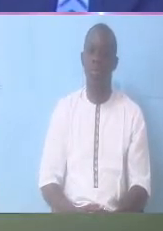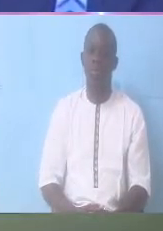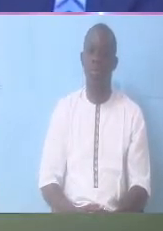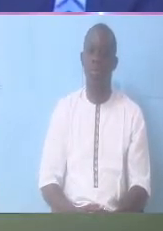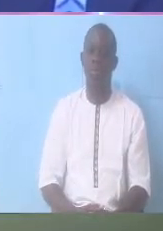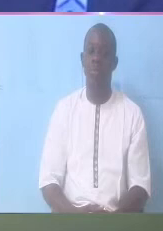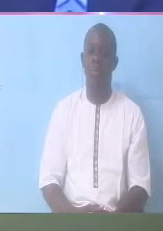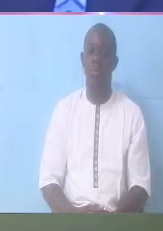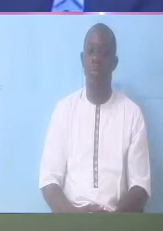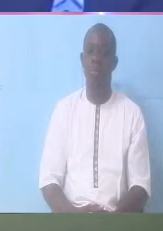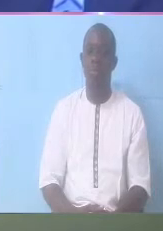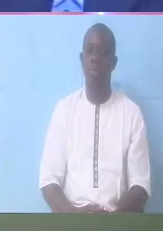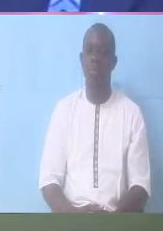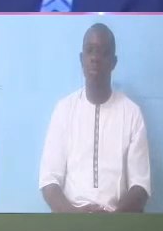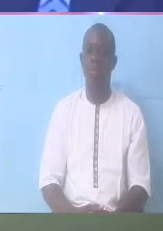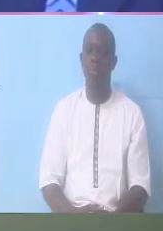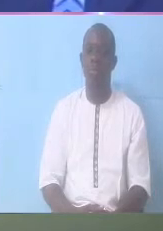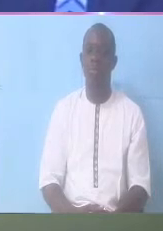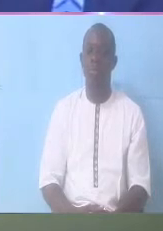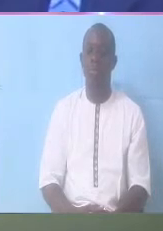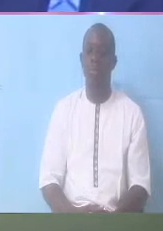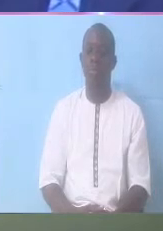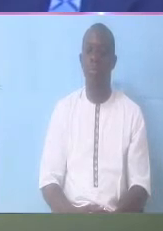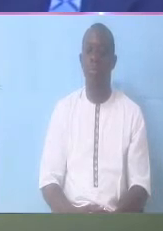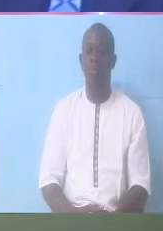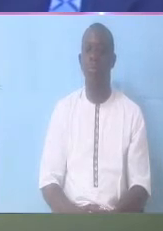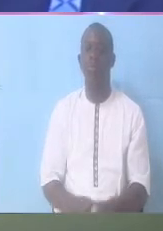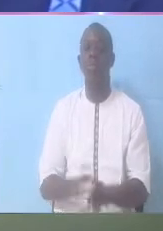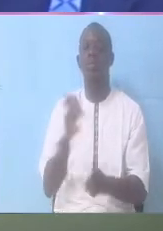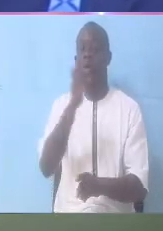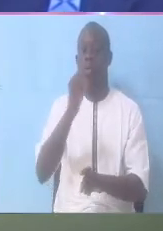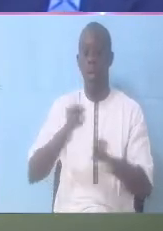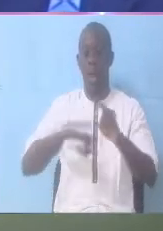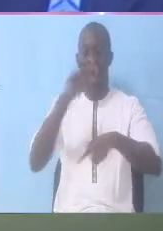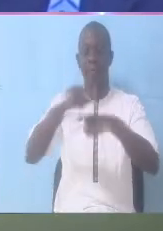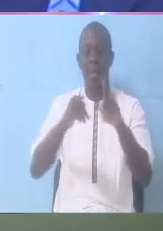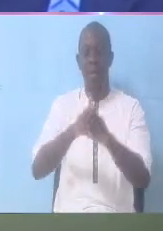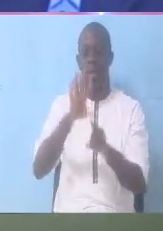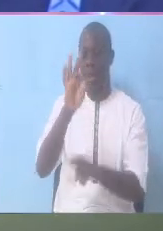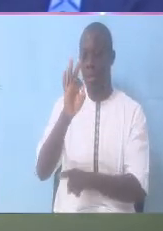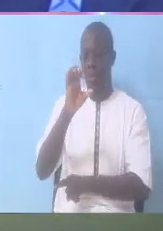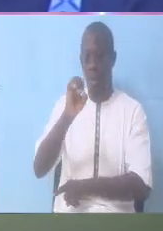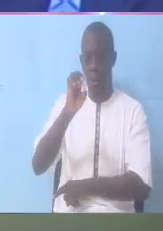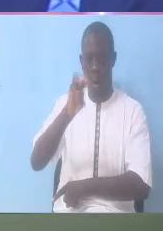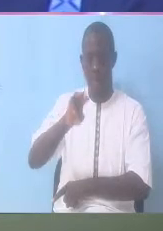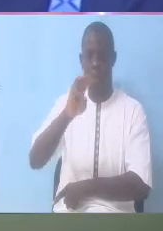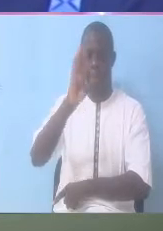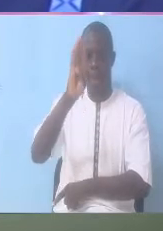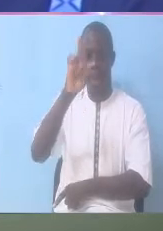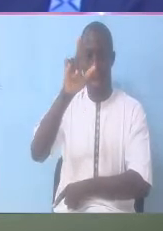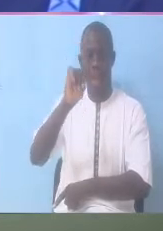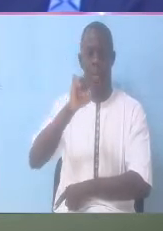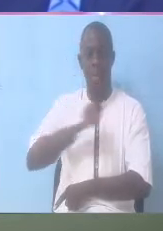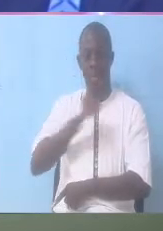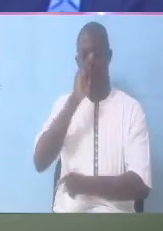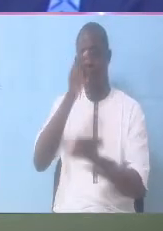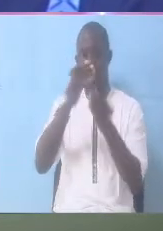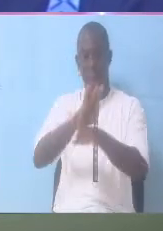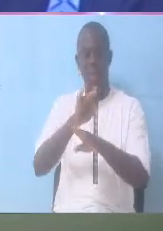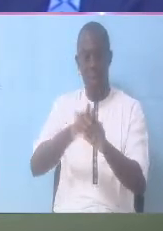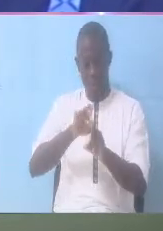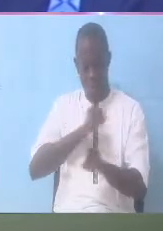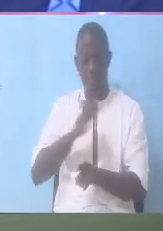kamala molu saji. Because after the death of Tumbul, I had a conversation with Jammeh, and Jammeh said to me, you know,